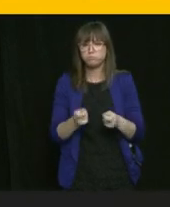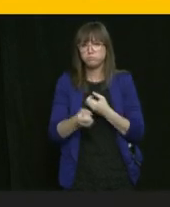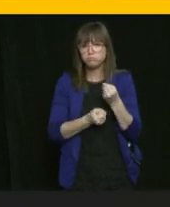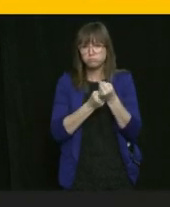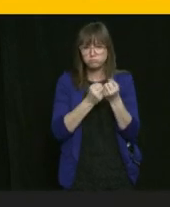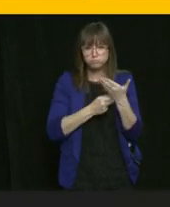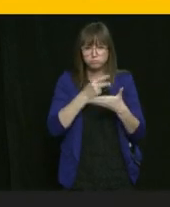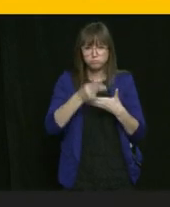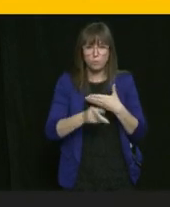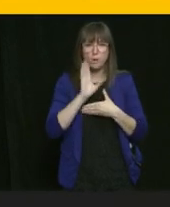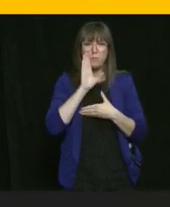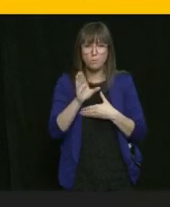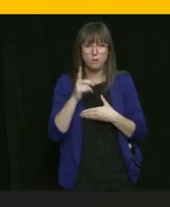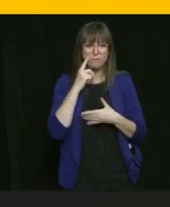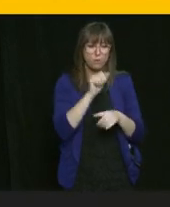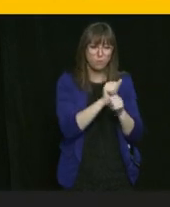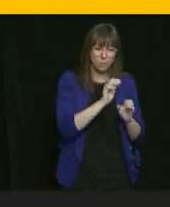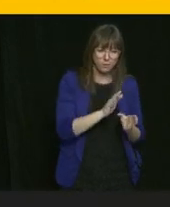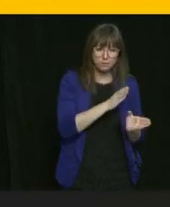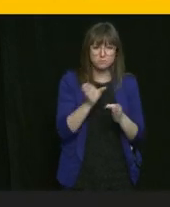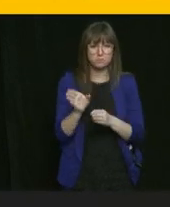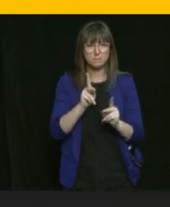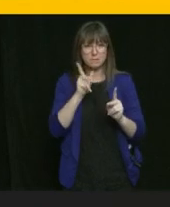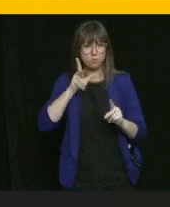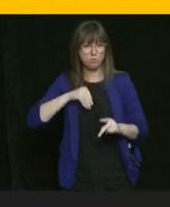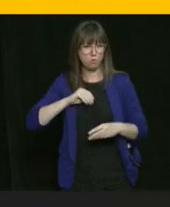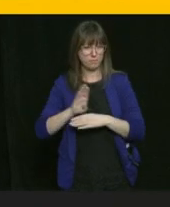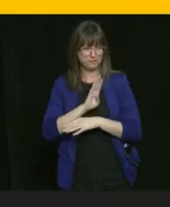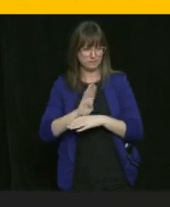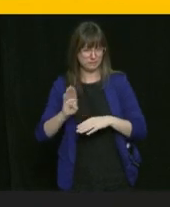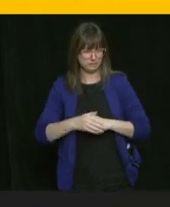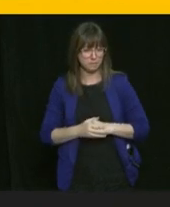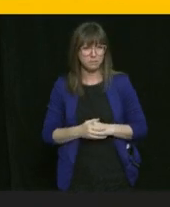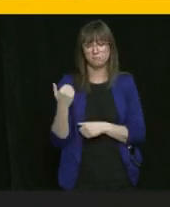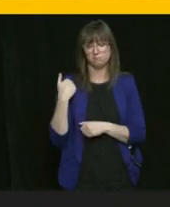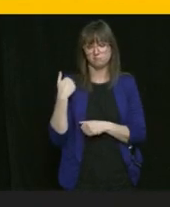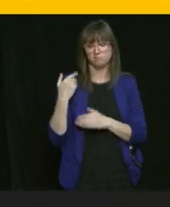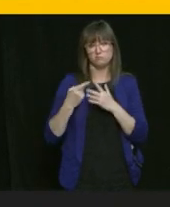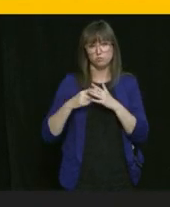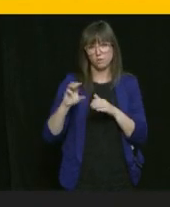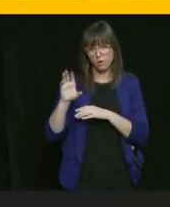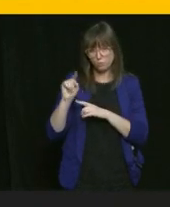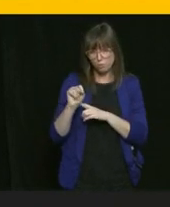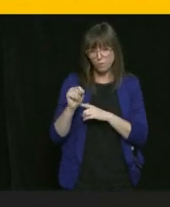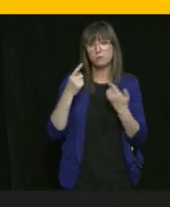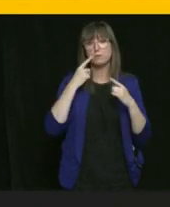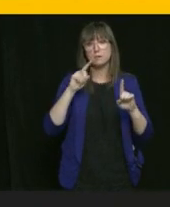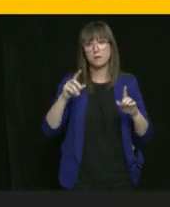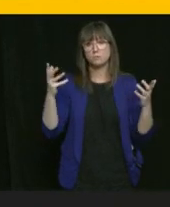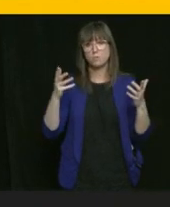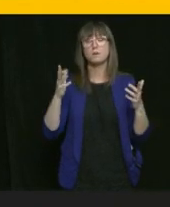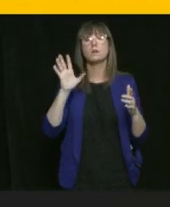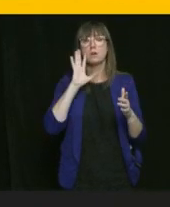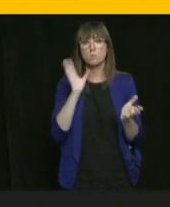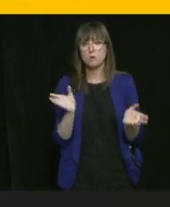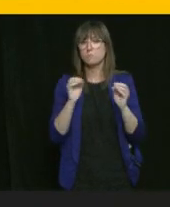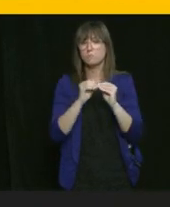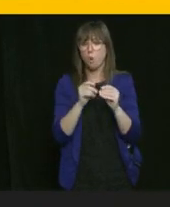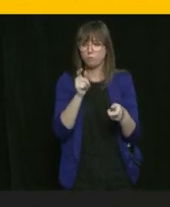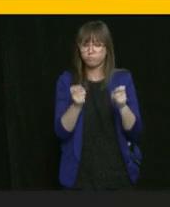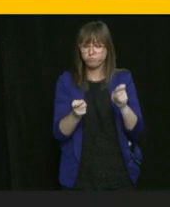programs for workers and businesses. Not only is it the right thing to do, that we would strengthen and